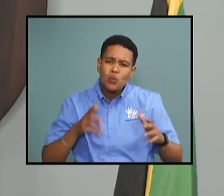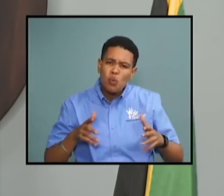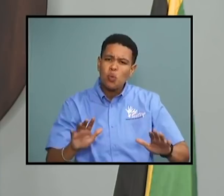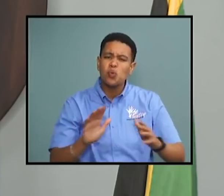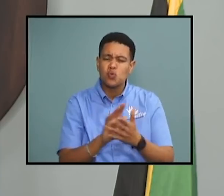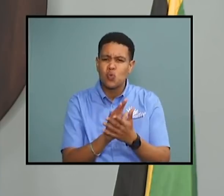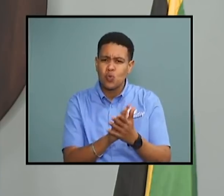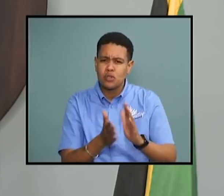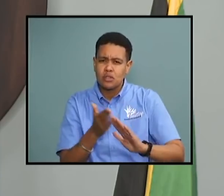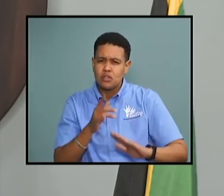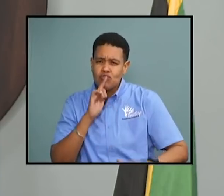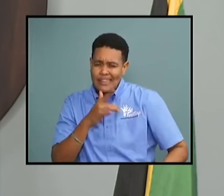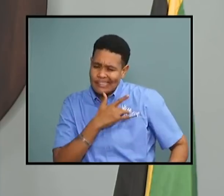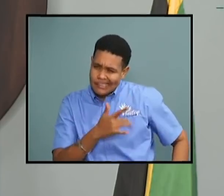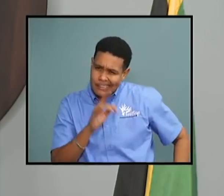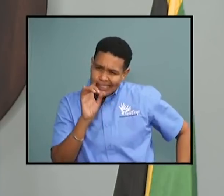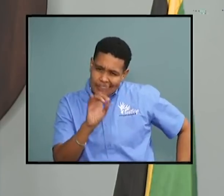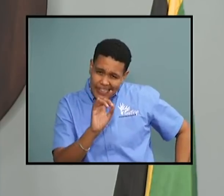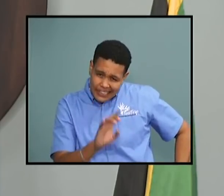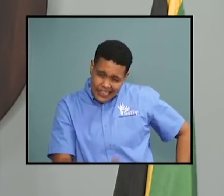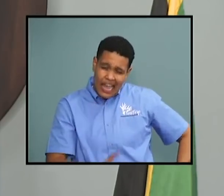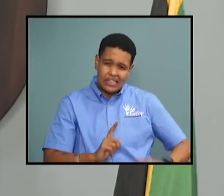schools to sensitize